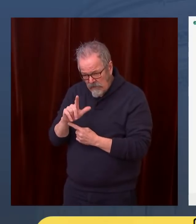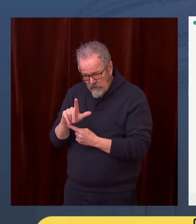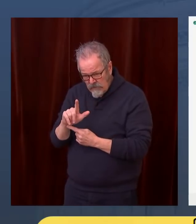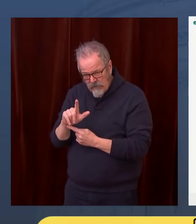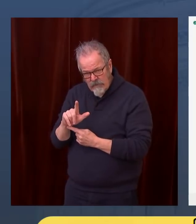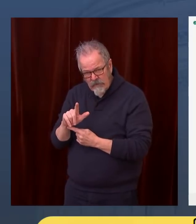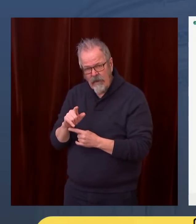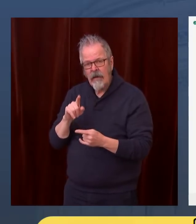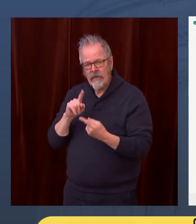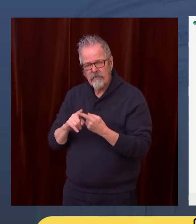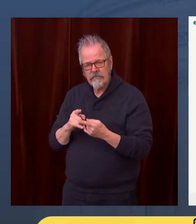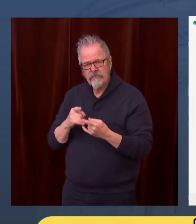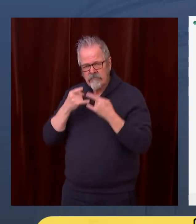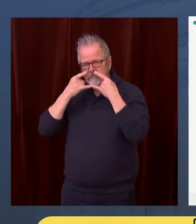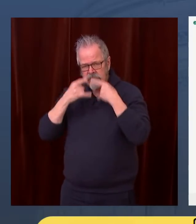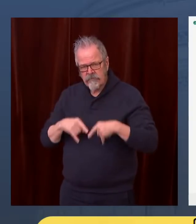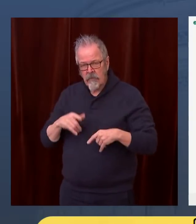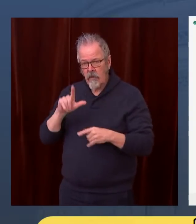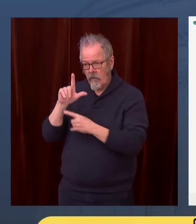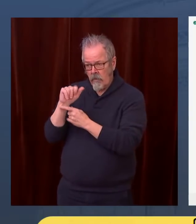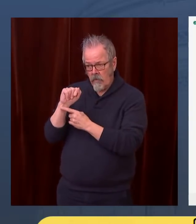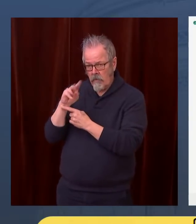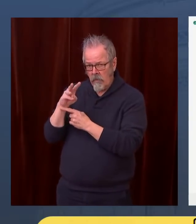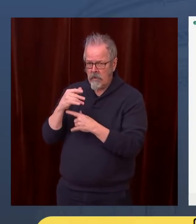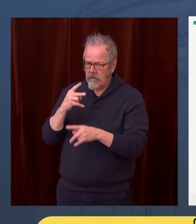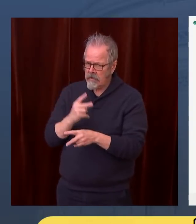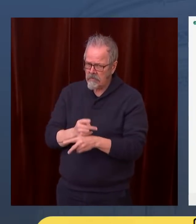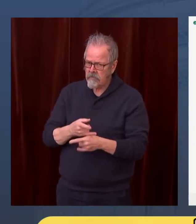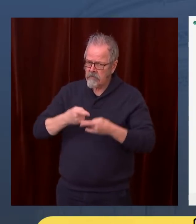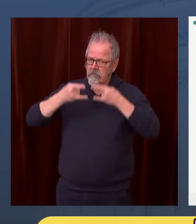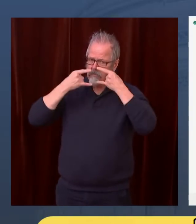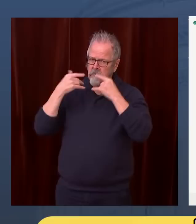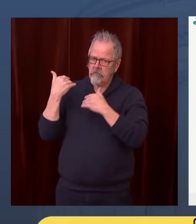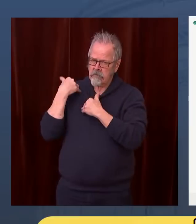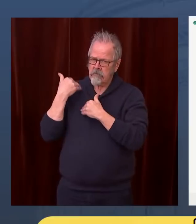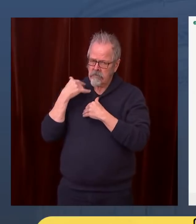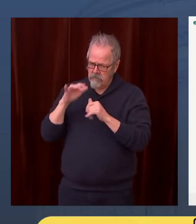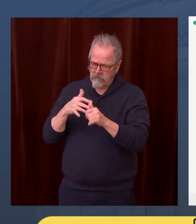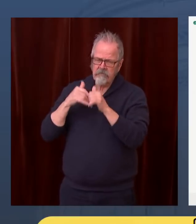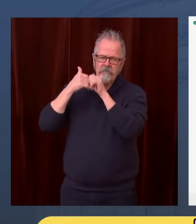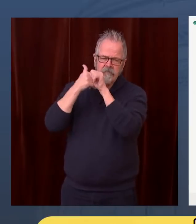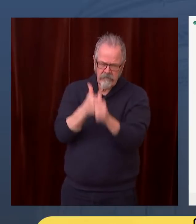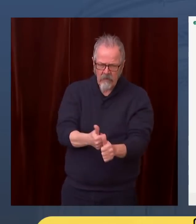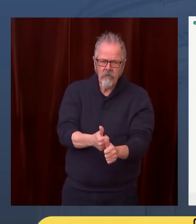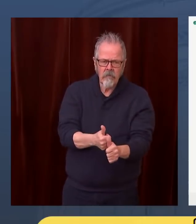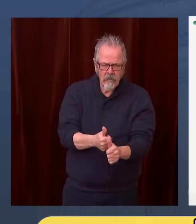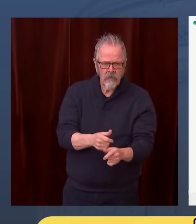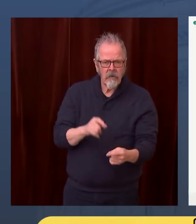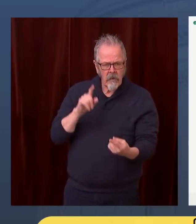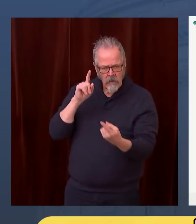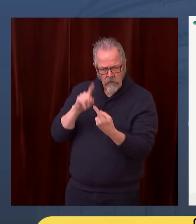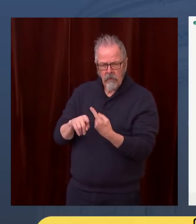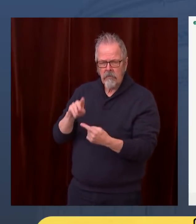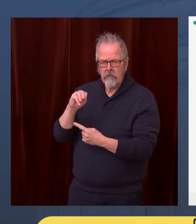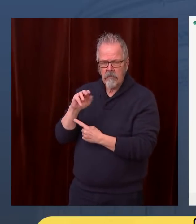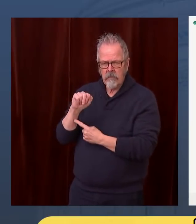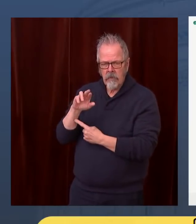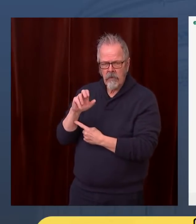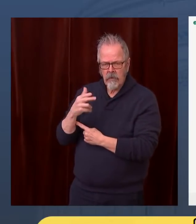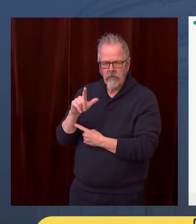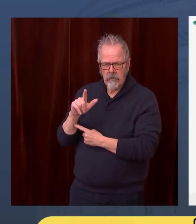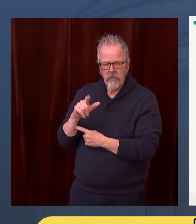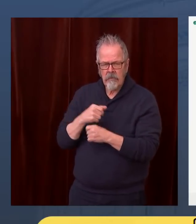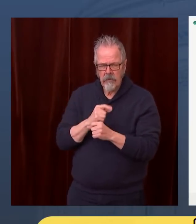we keep that responsibility to each other, that we maintain that expectation to look after one another. That's what got us to be one